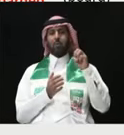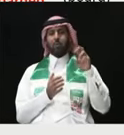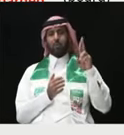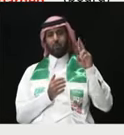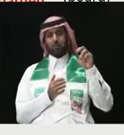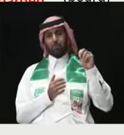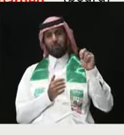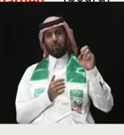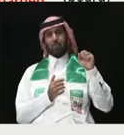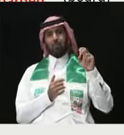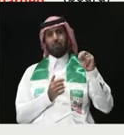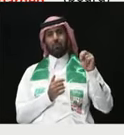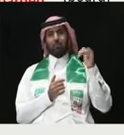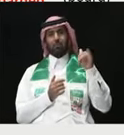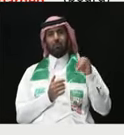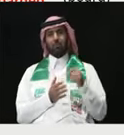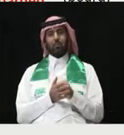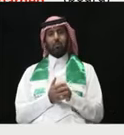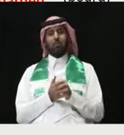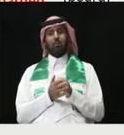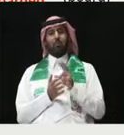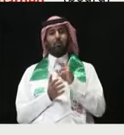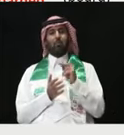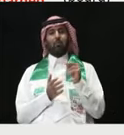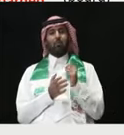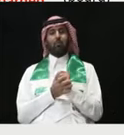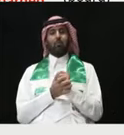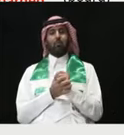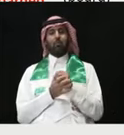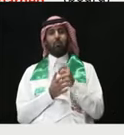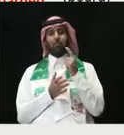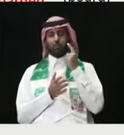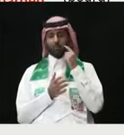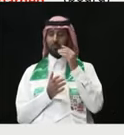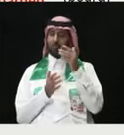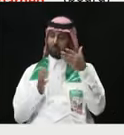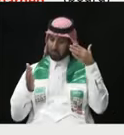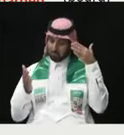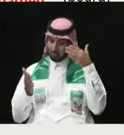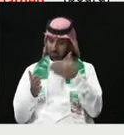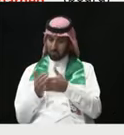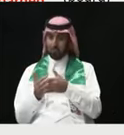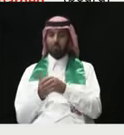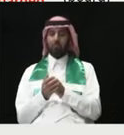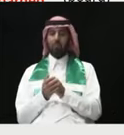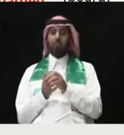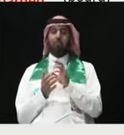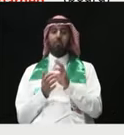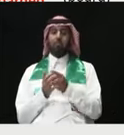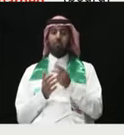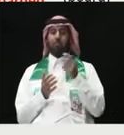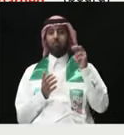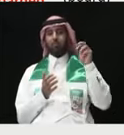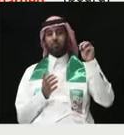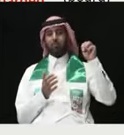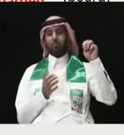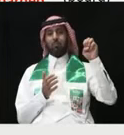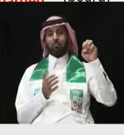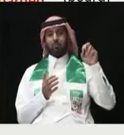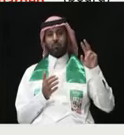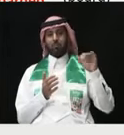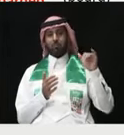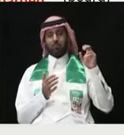to Germany, and they arrived in Munich in the early